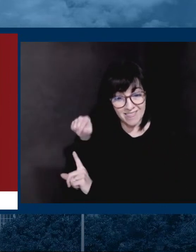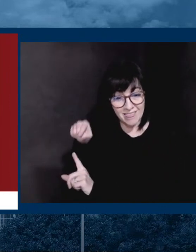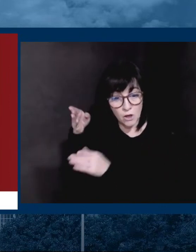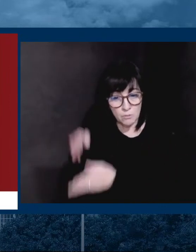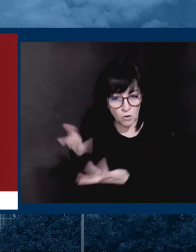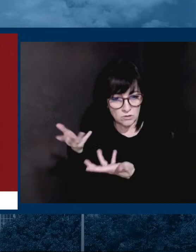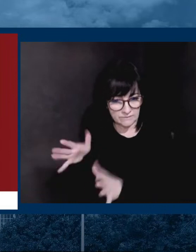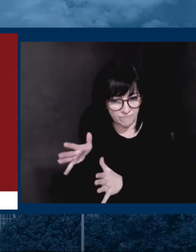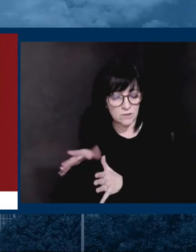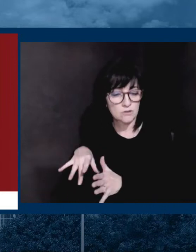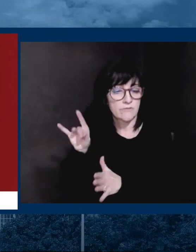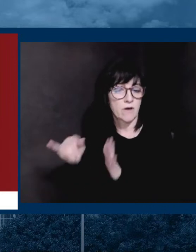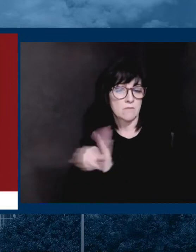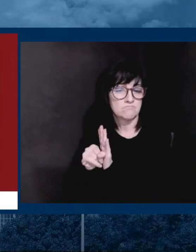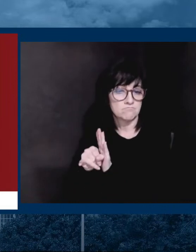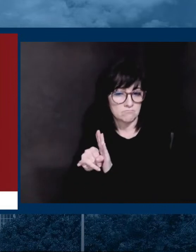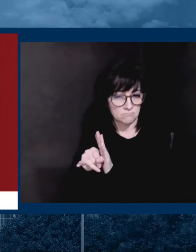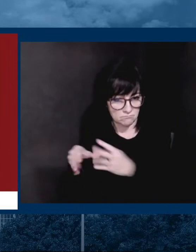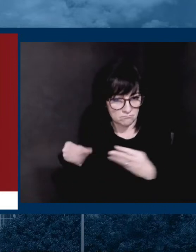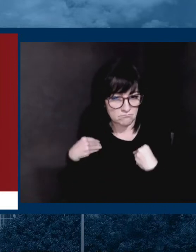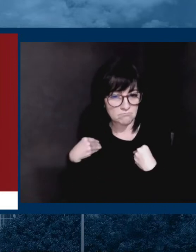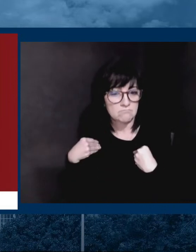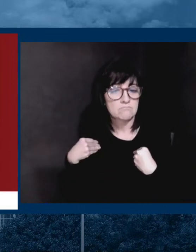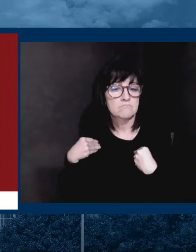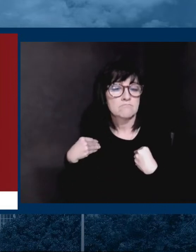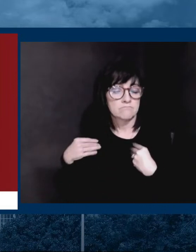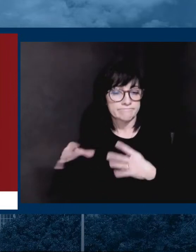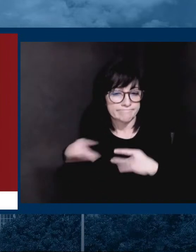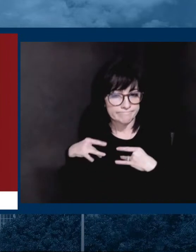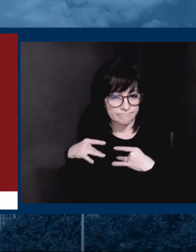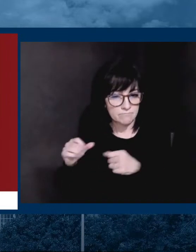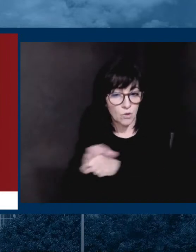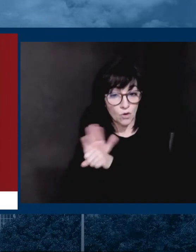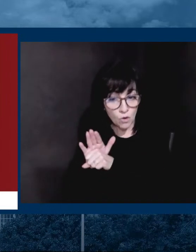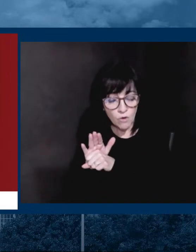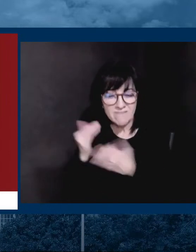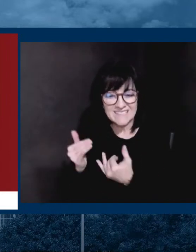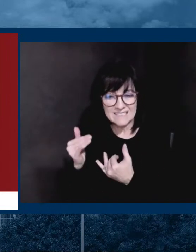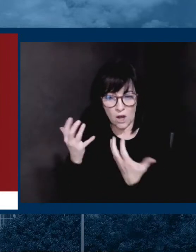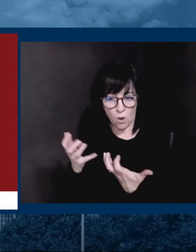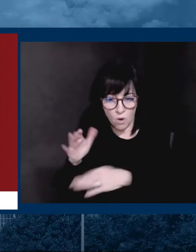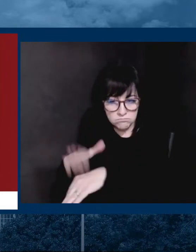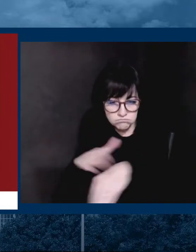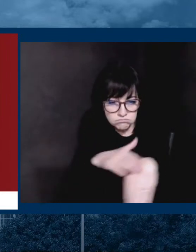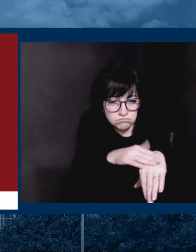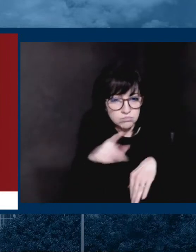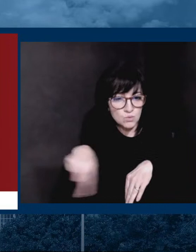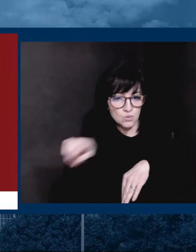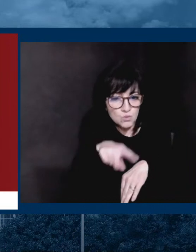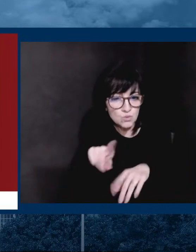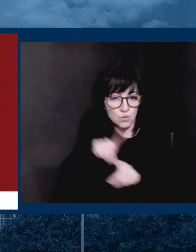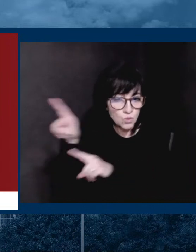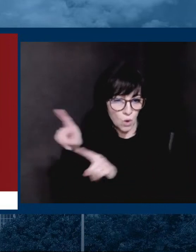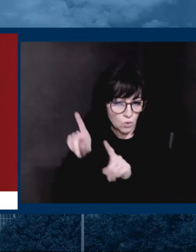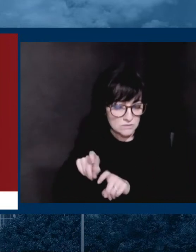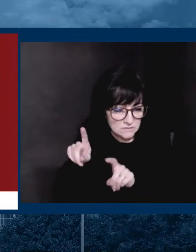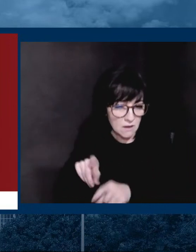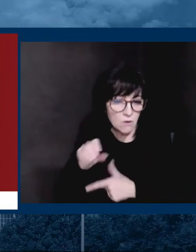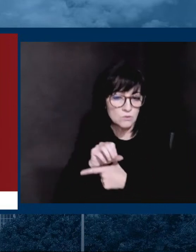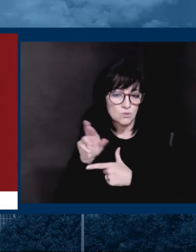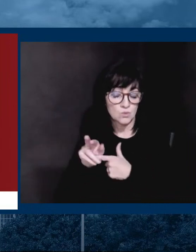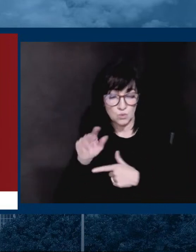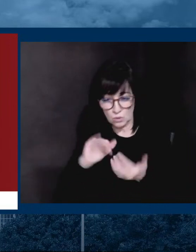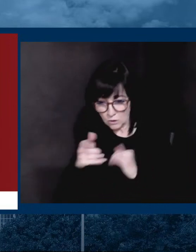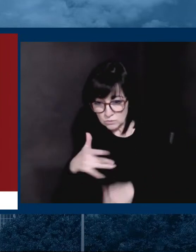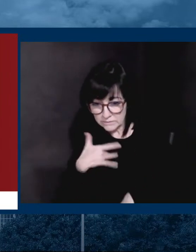We continue that effort as well. We are in the midst of the kind of second